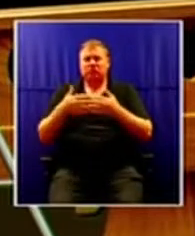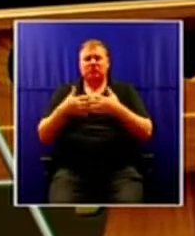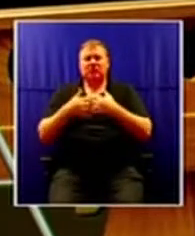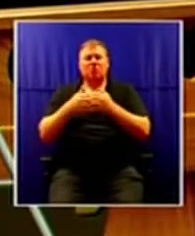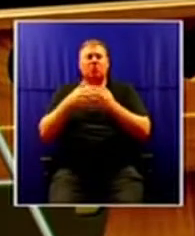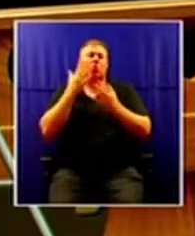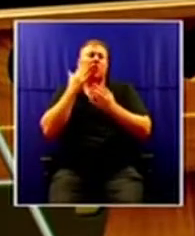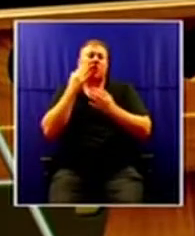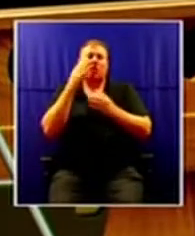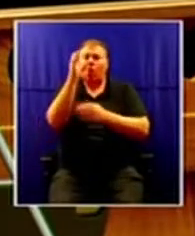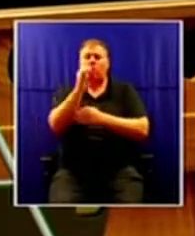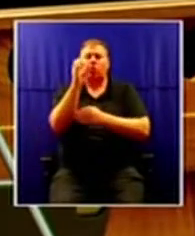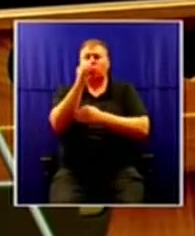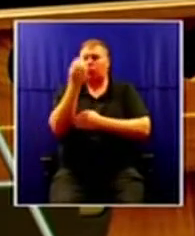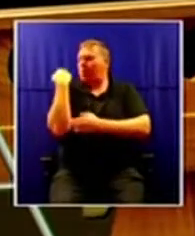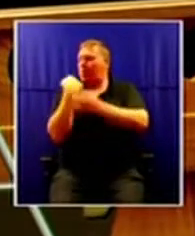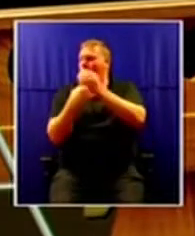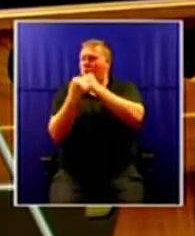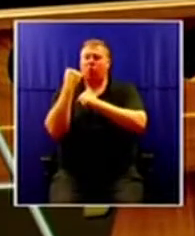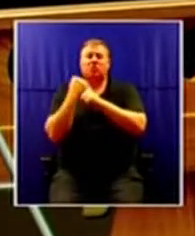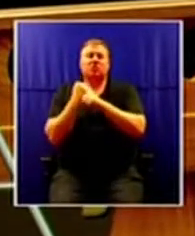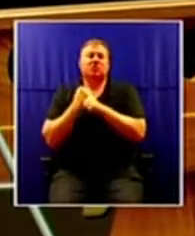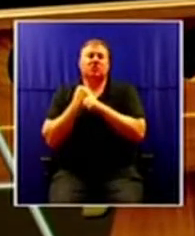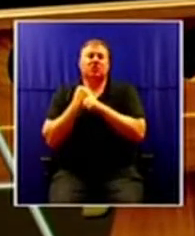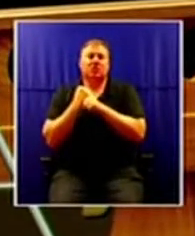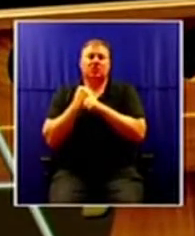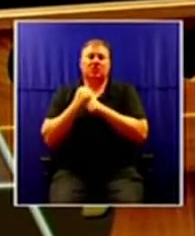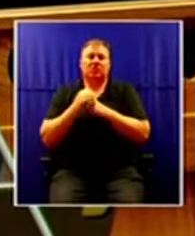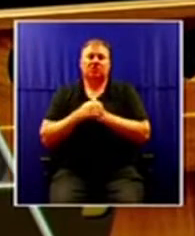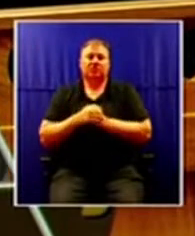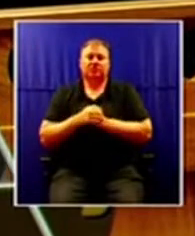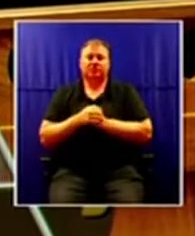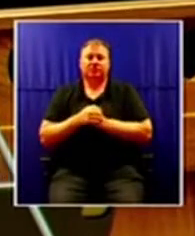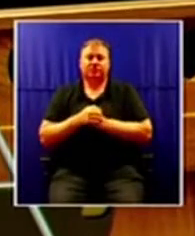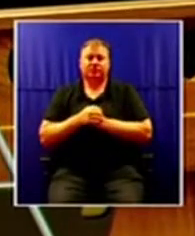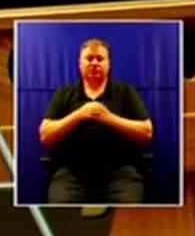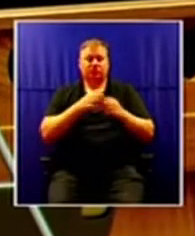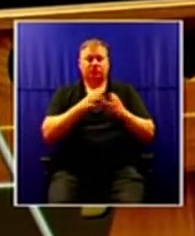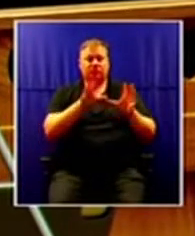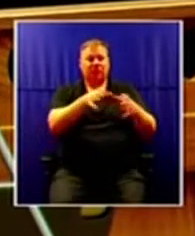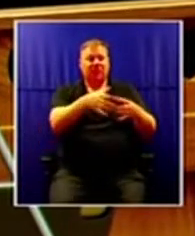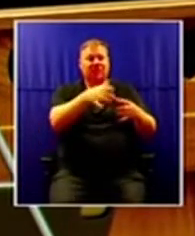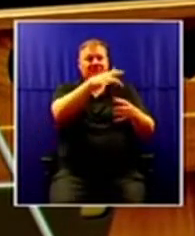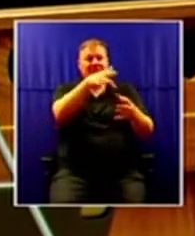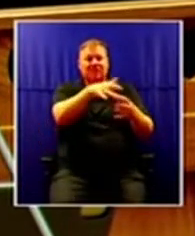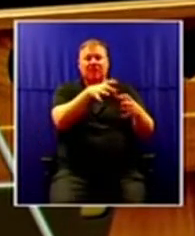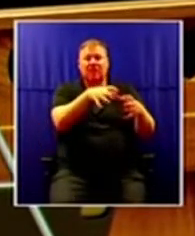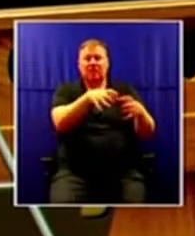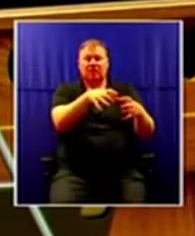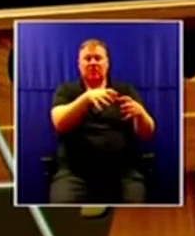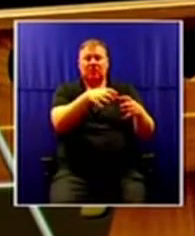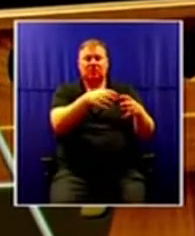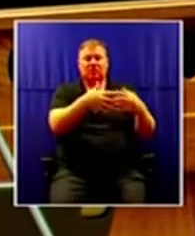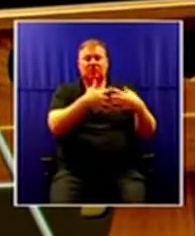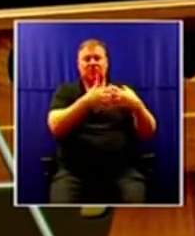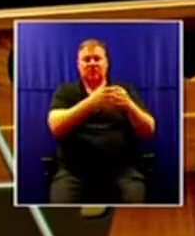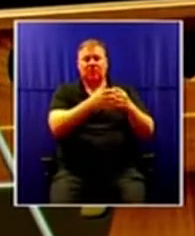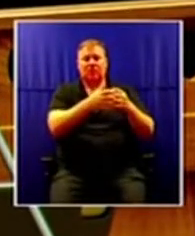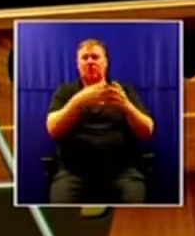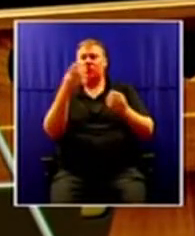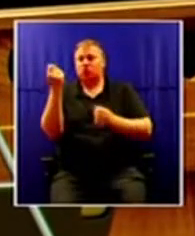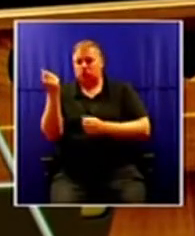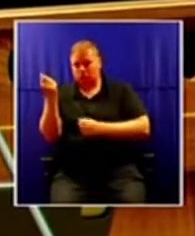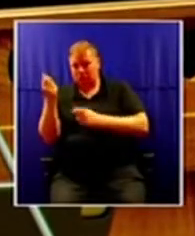of this center that we set up in Treasury and working together